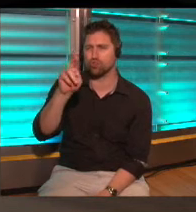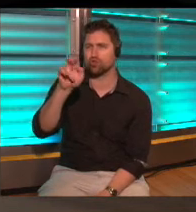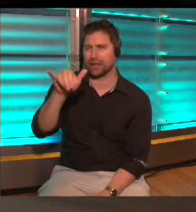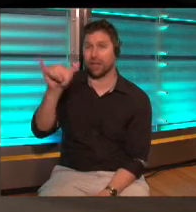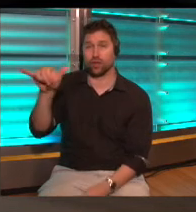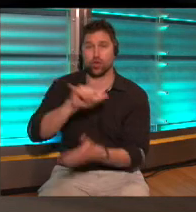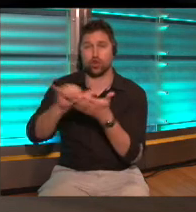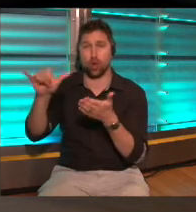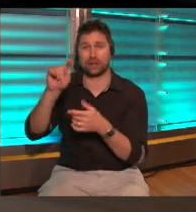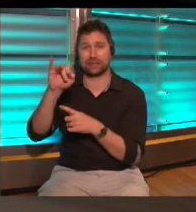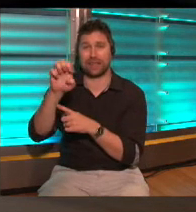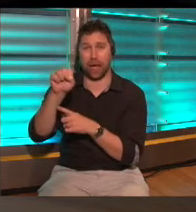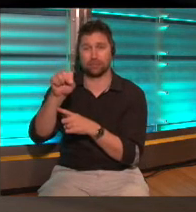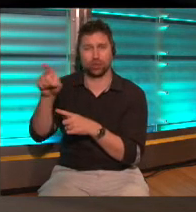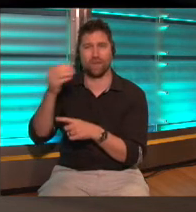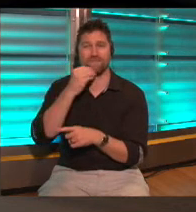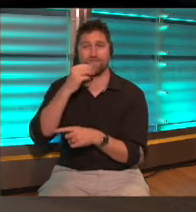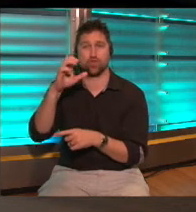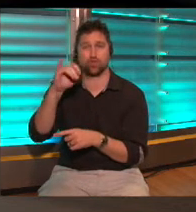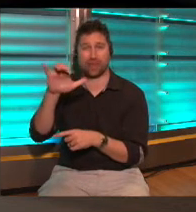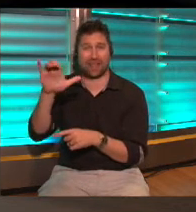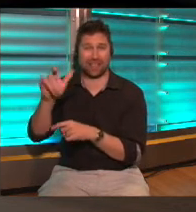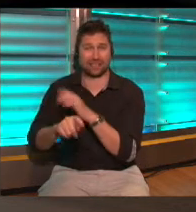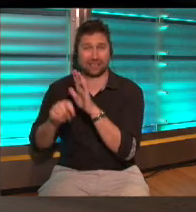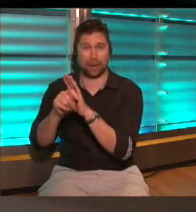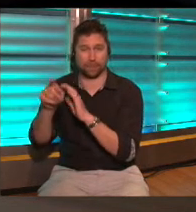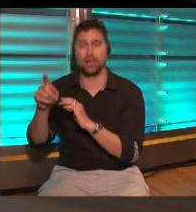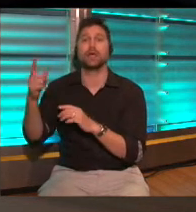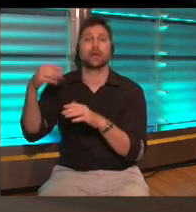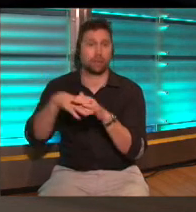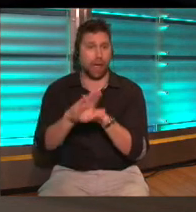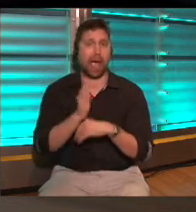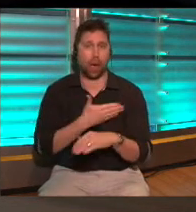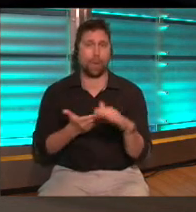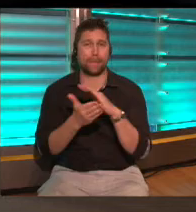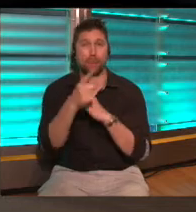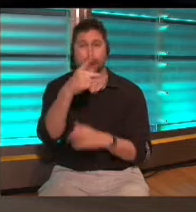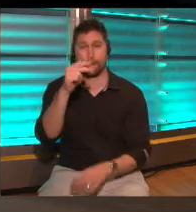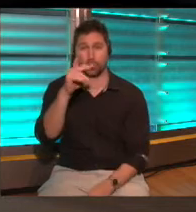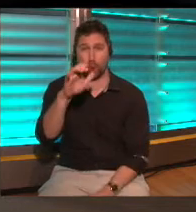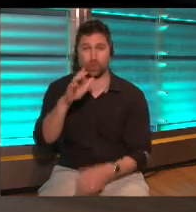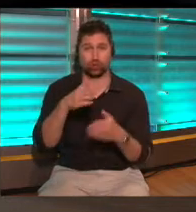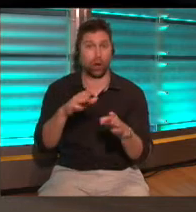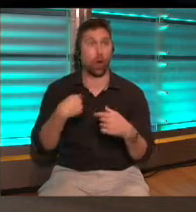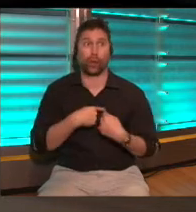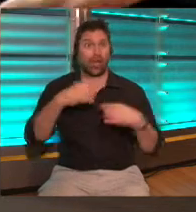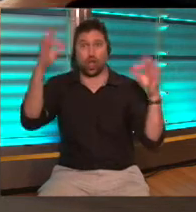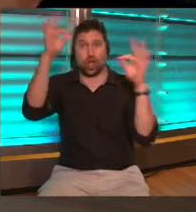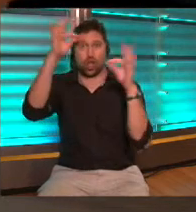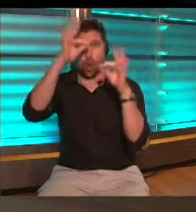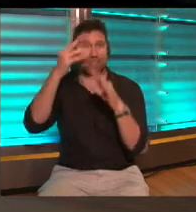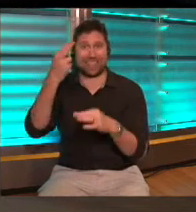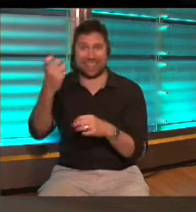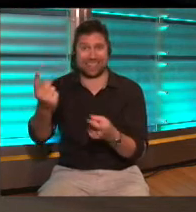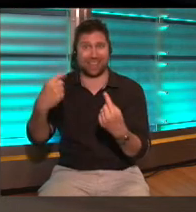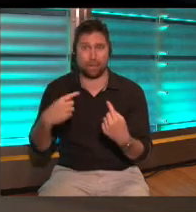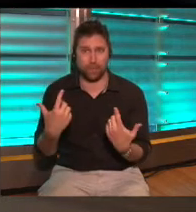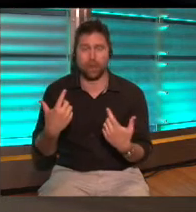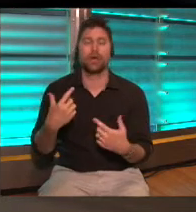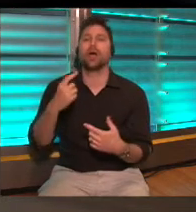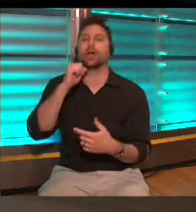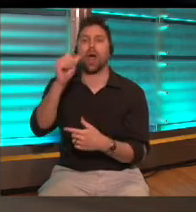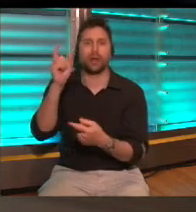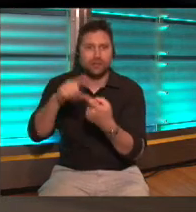Times, who was a food critic at the time, who had come into our bakery at Potomac Street, and we had no idea that he had even come. It wasn't